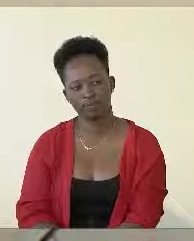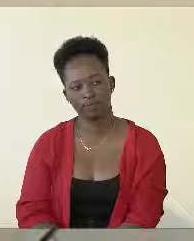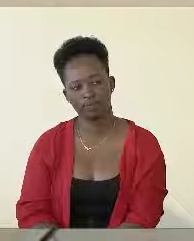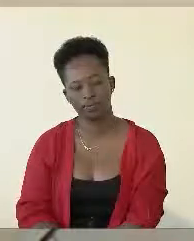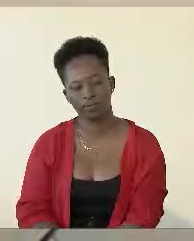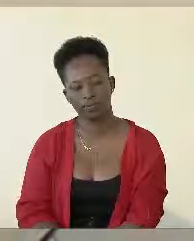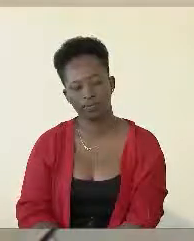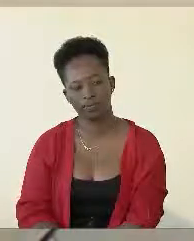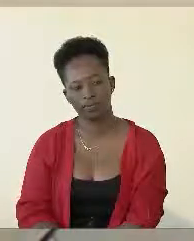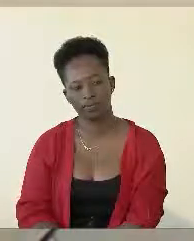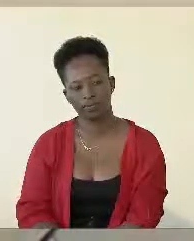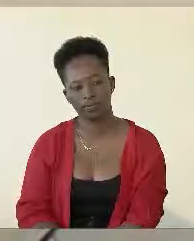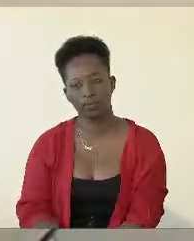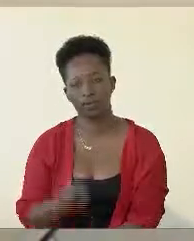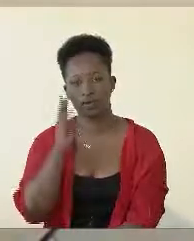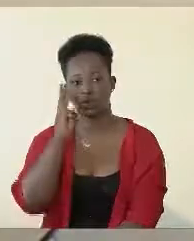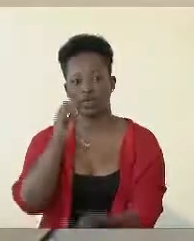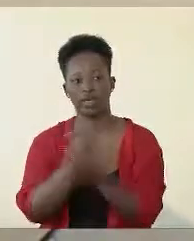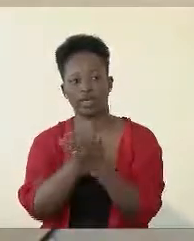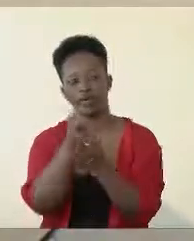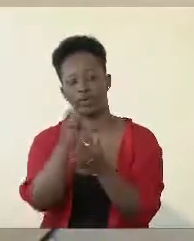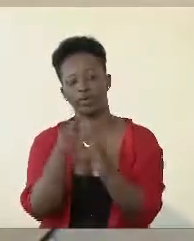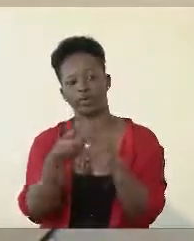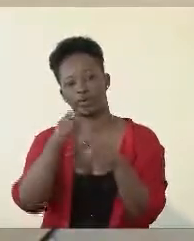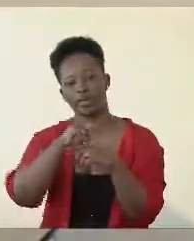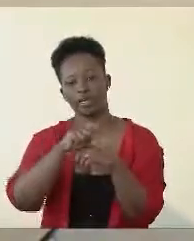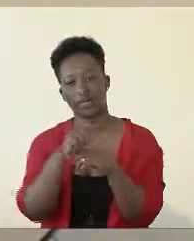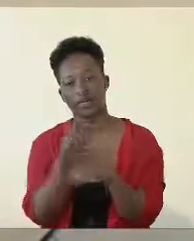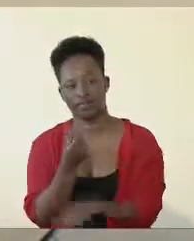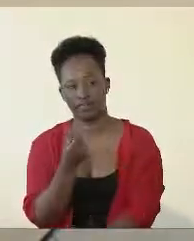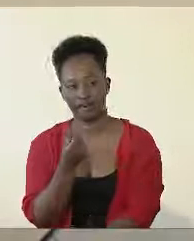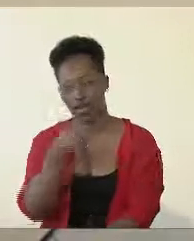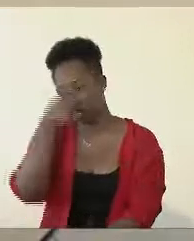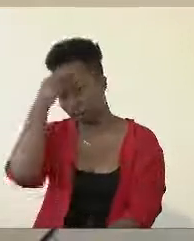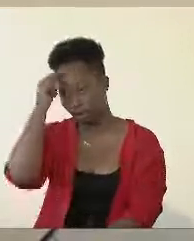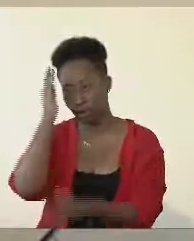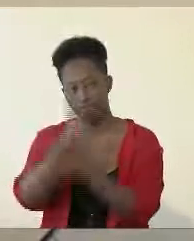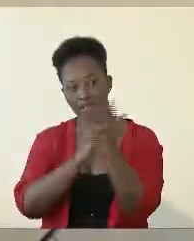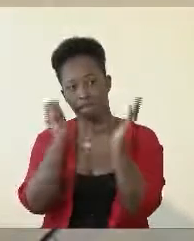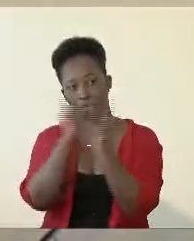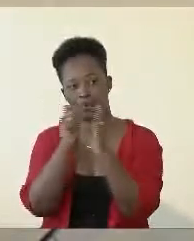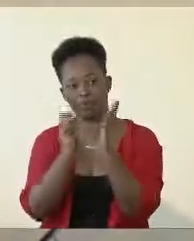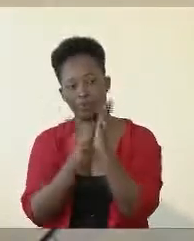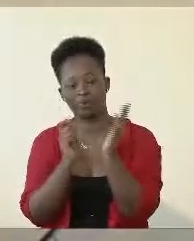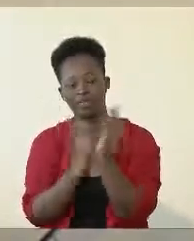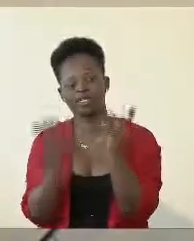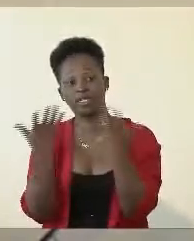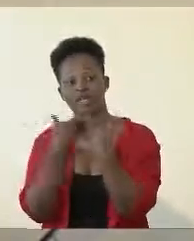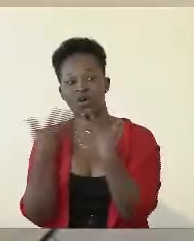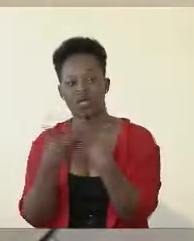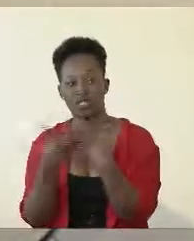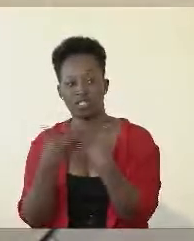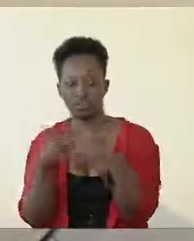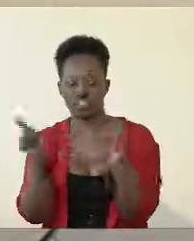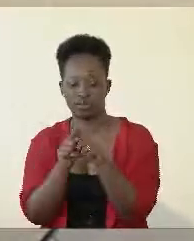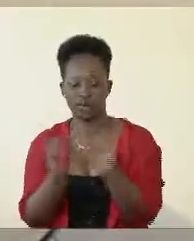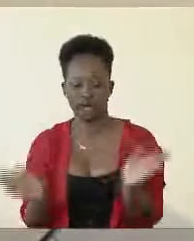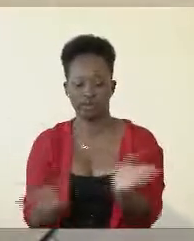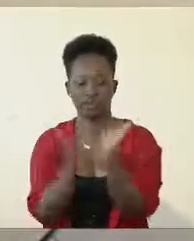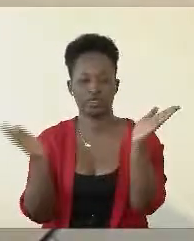So now here we are categorizing. Is it important to apply the growth strategies, or it's not vital? So what